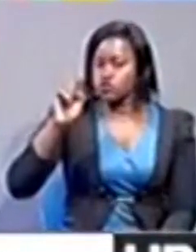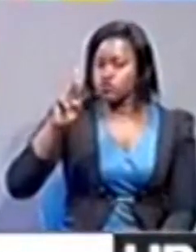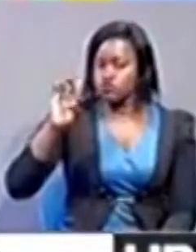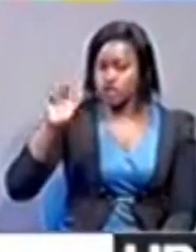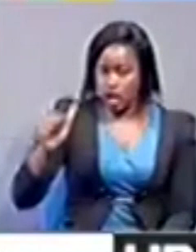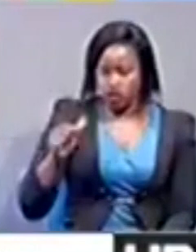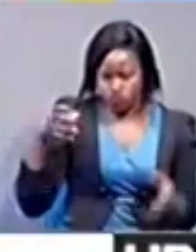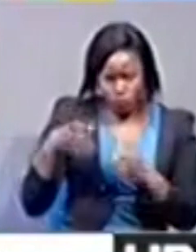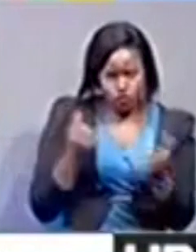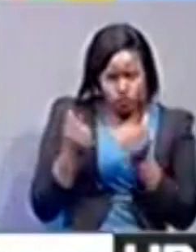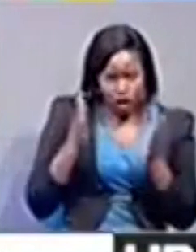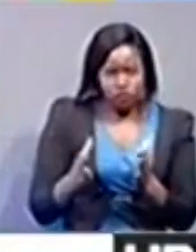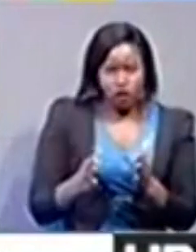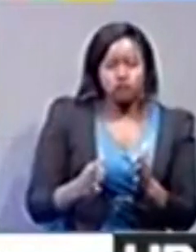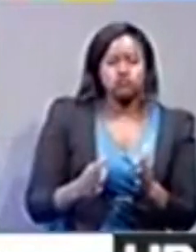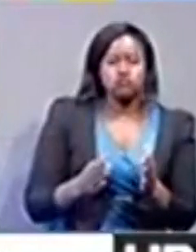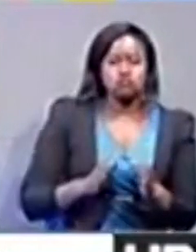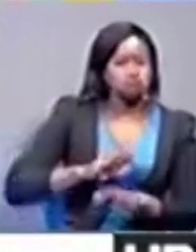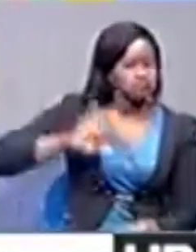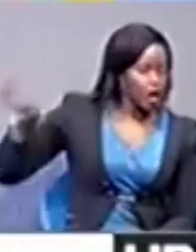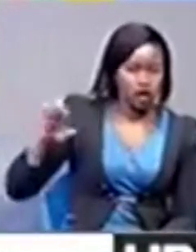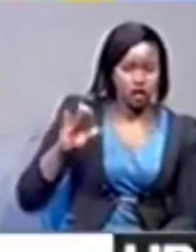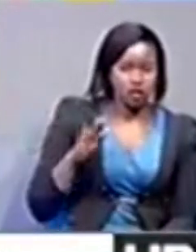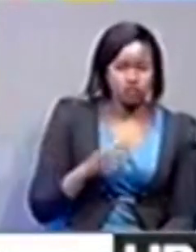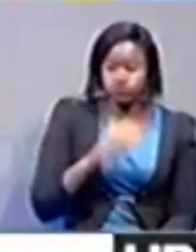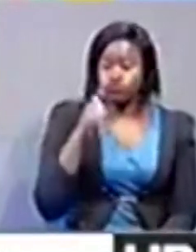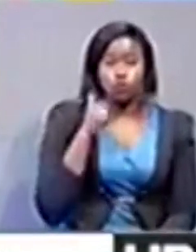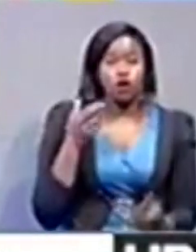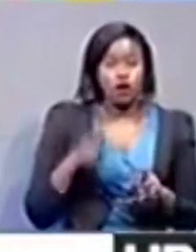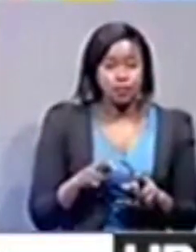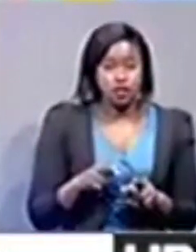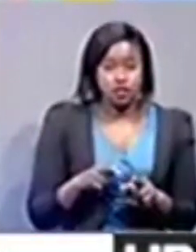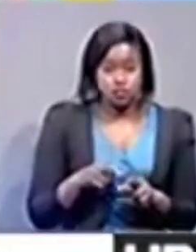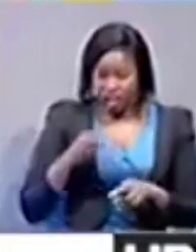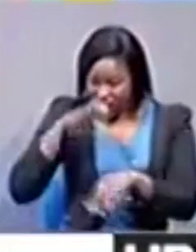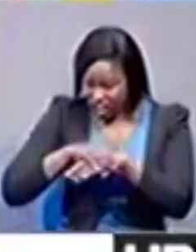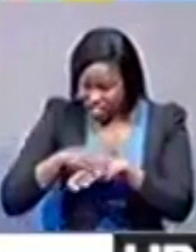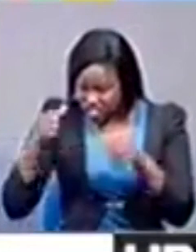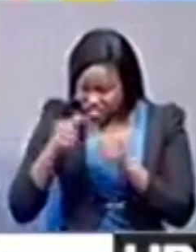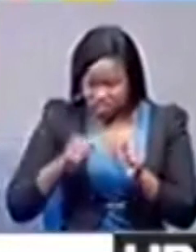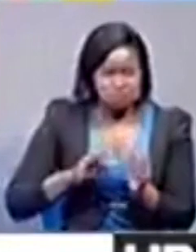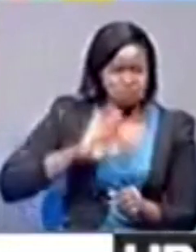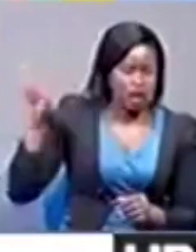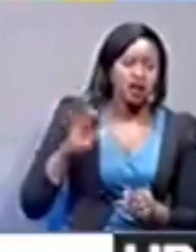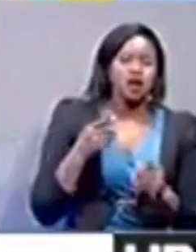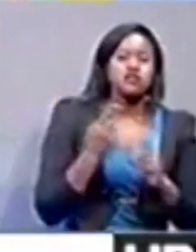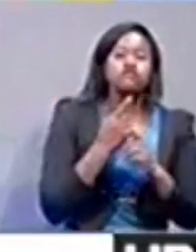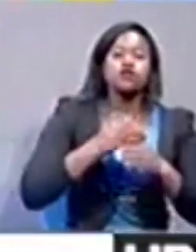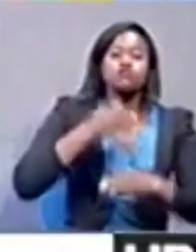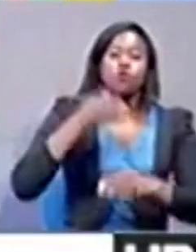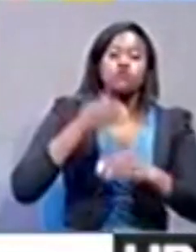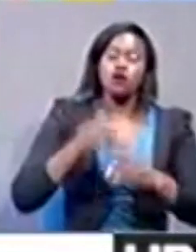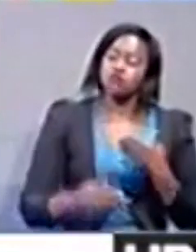drivers being turned back yesterday at the different border points.